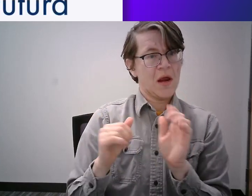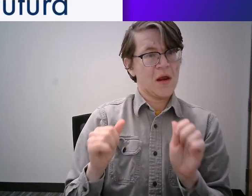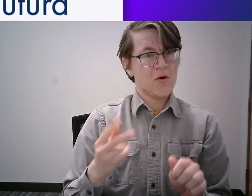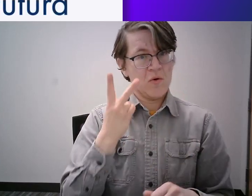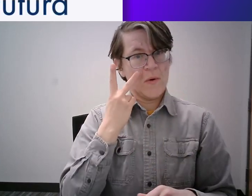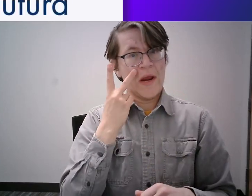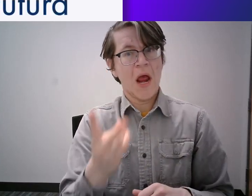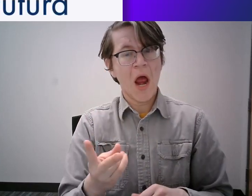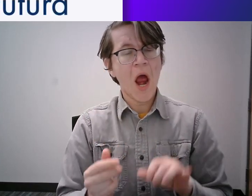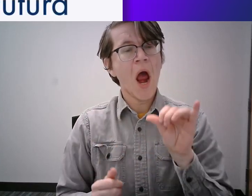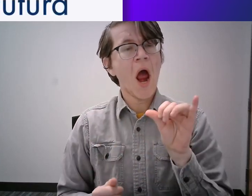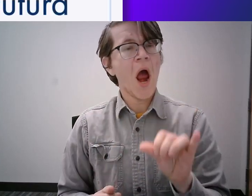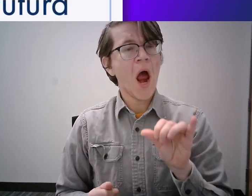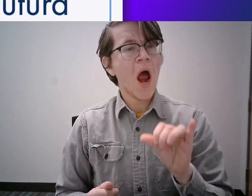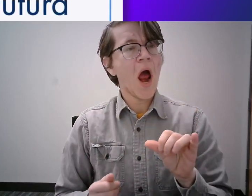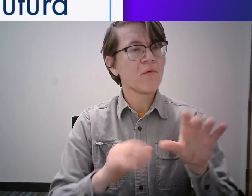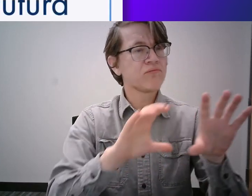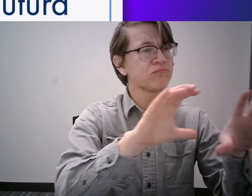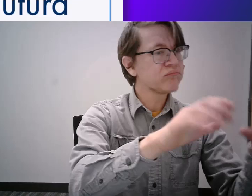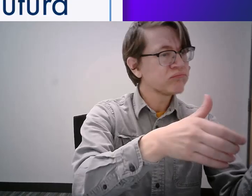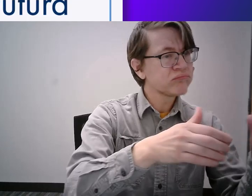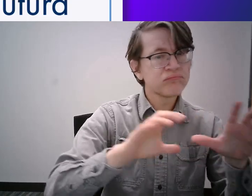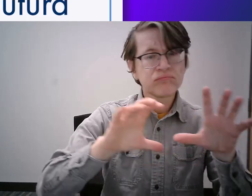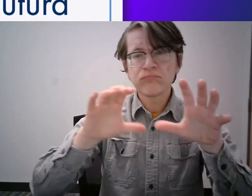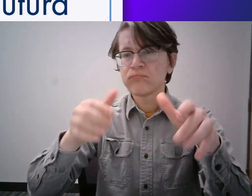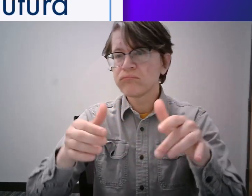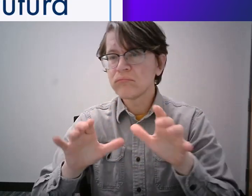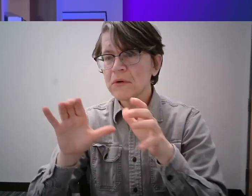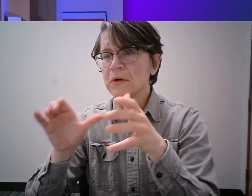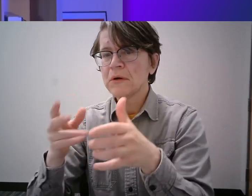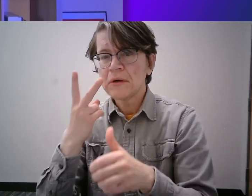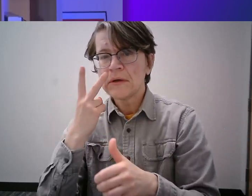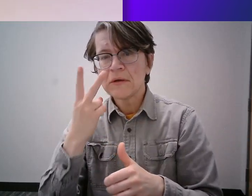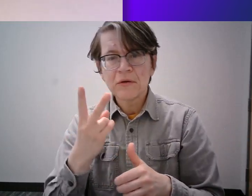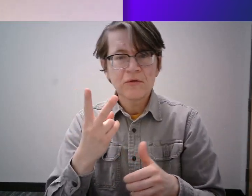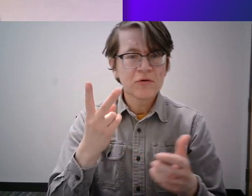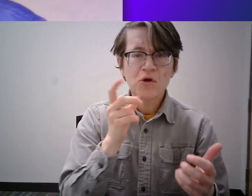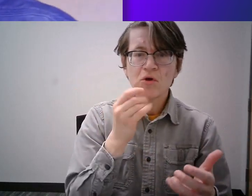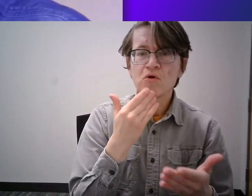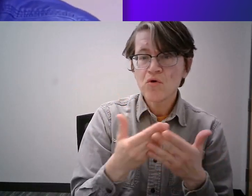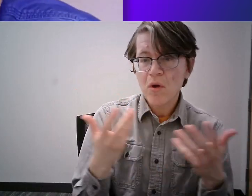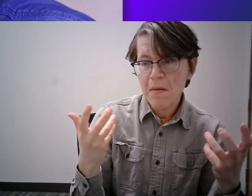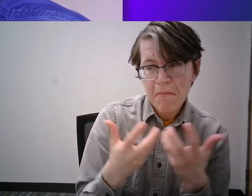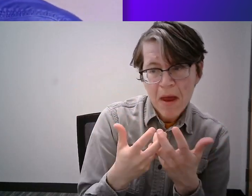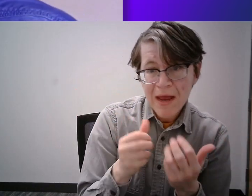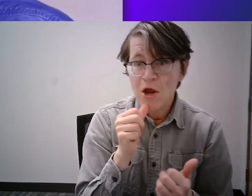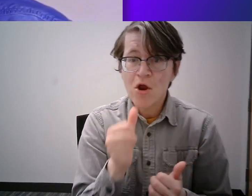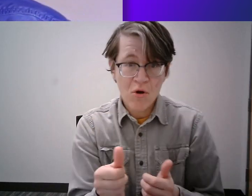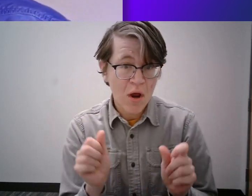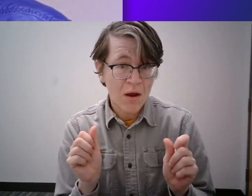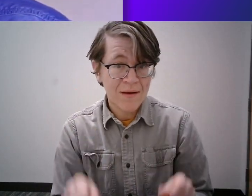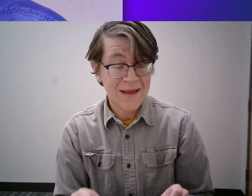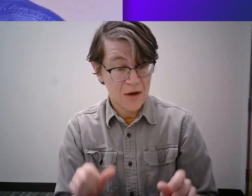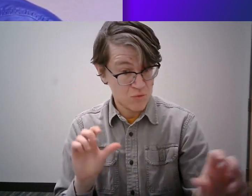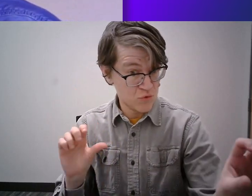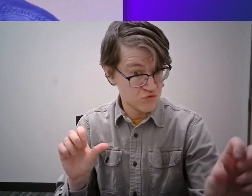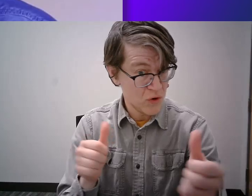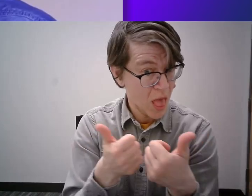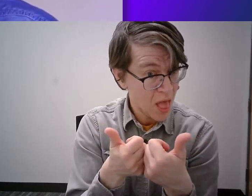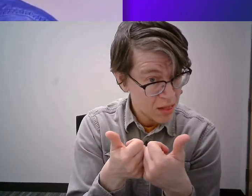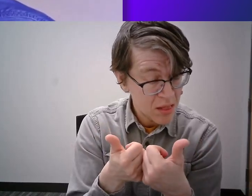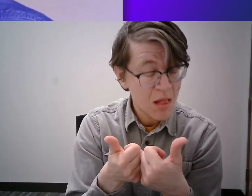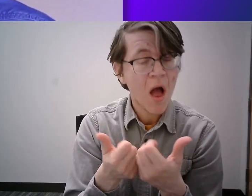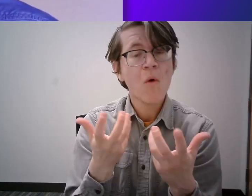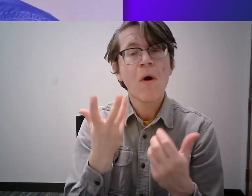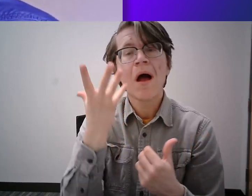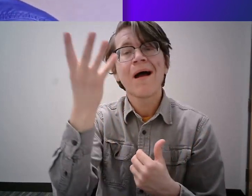model and have a hint if they are good matches based on their construction. So here's my challenge for you. I want you to go